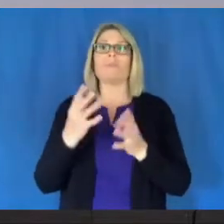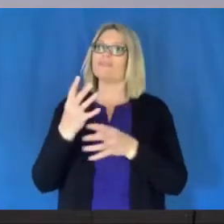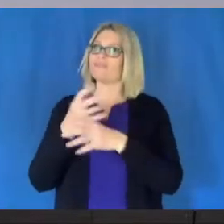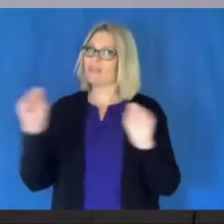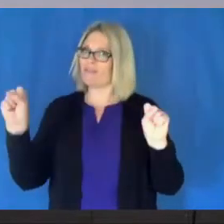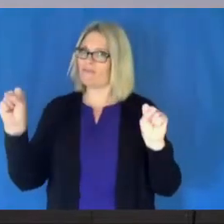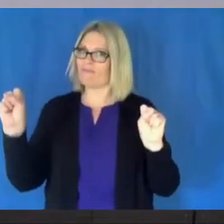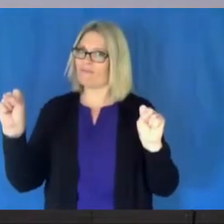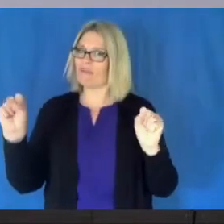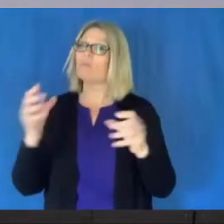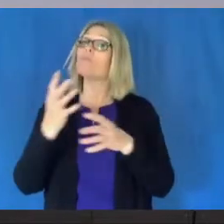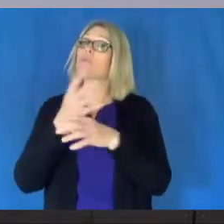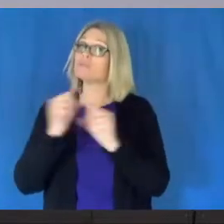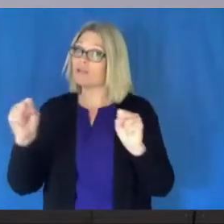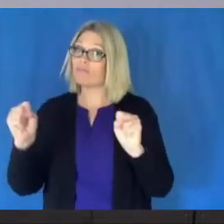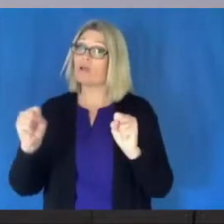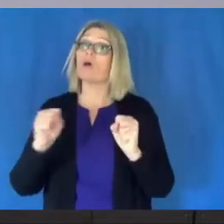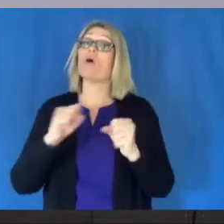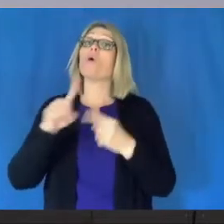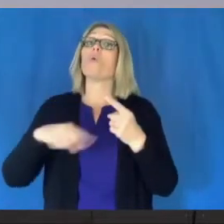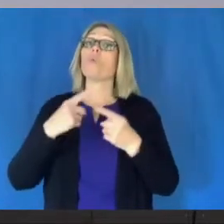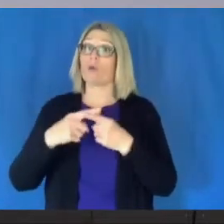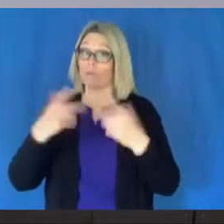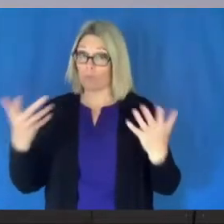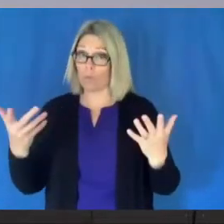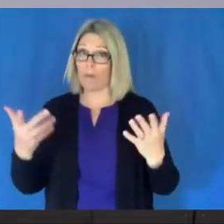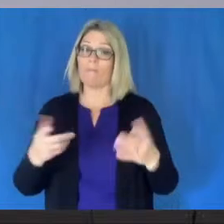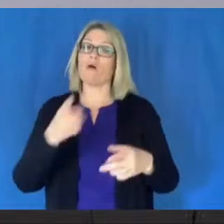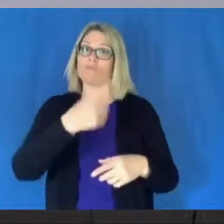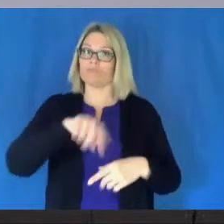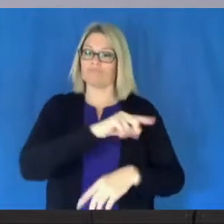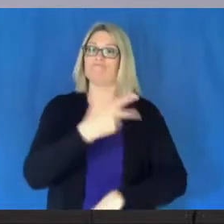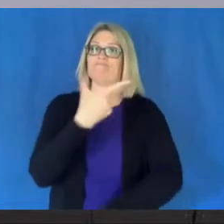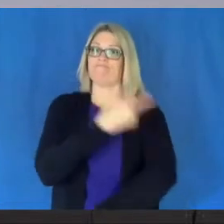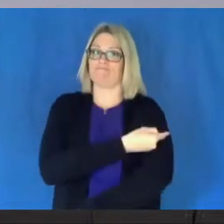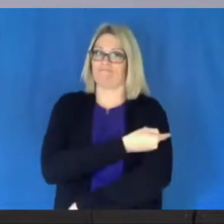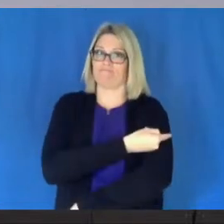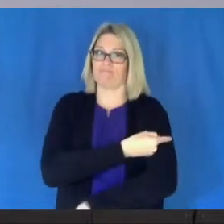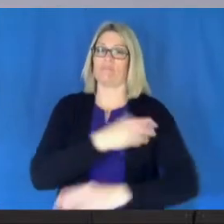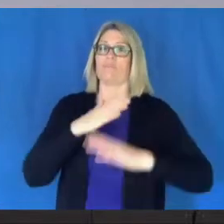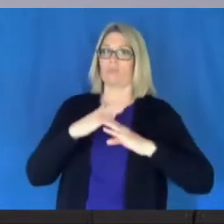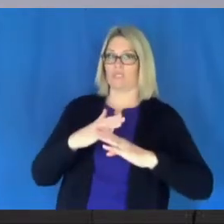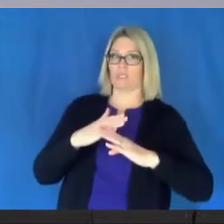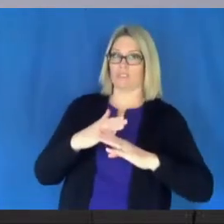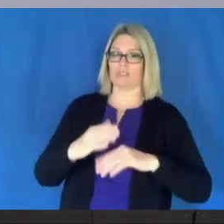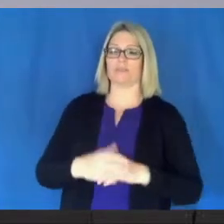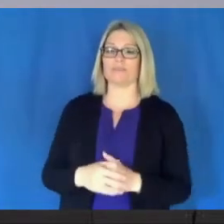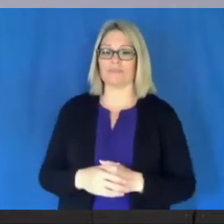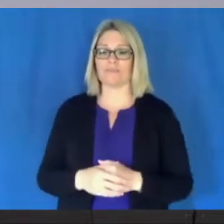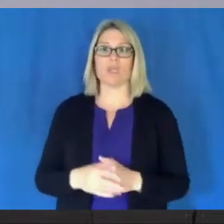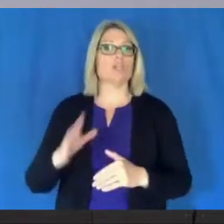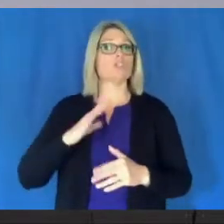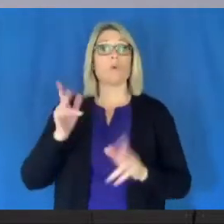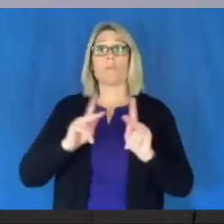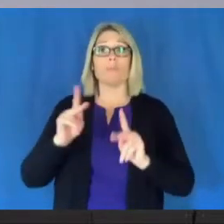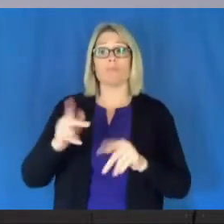population has been protected as best we can, so we don't have large numbers of people in hospital